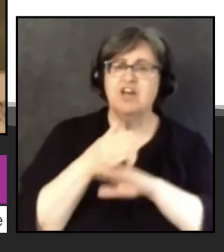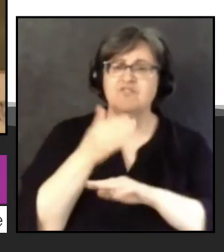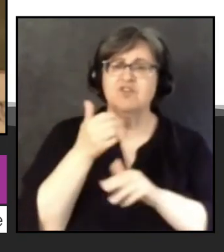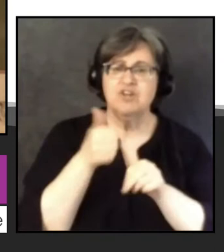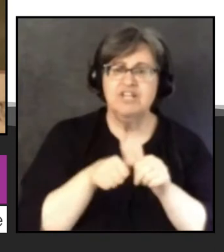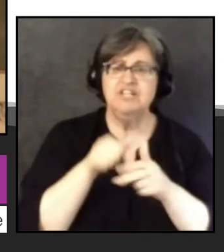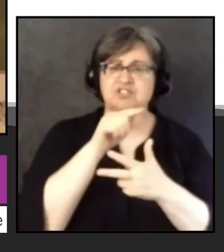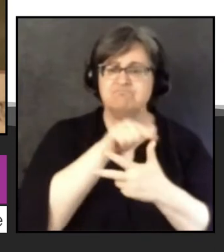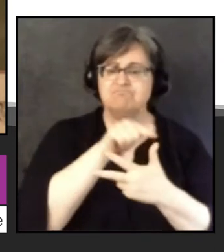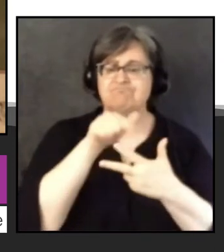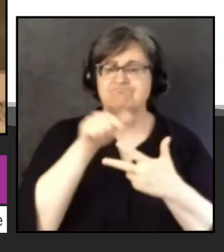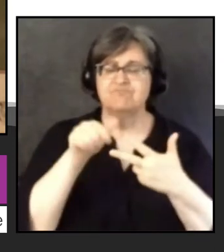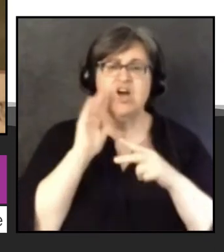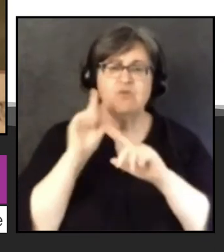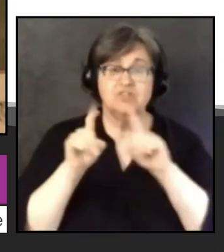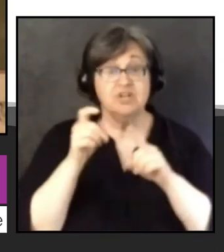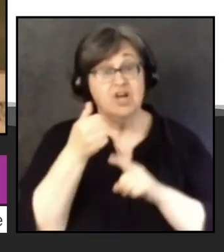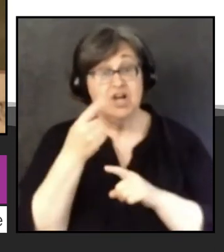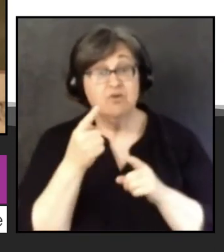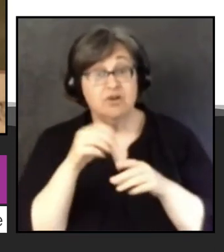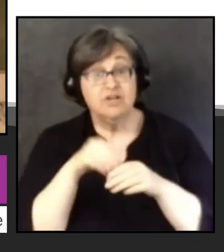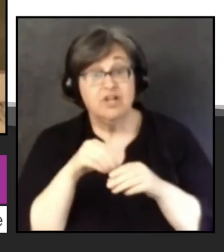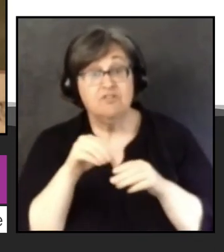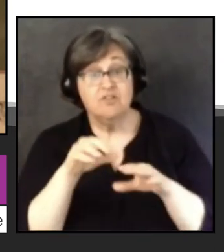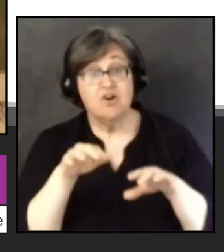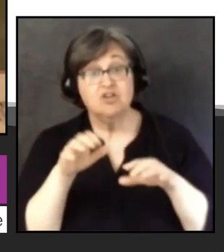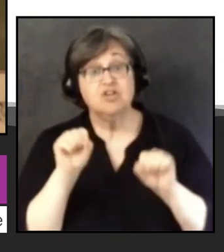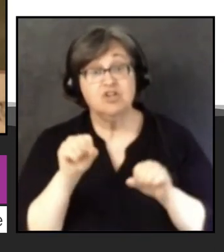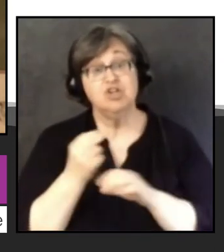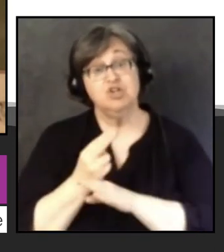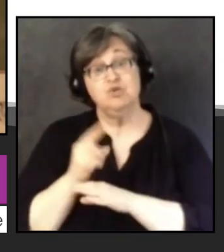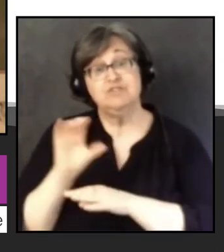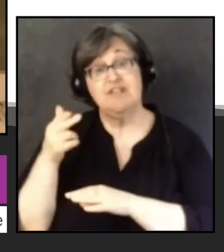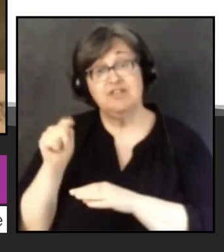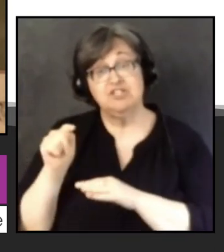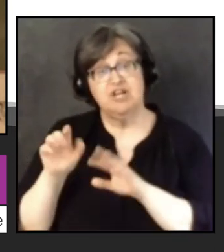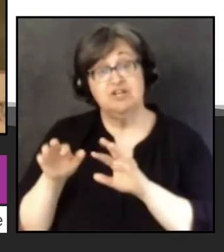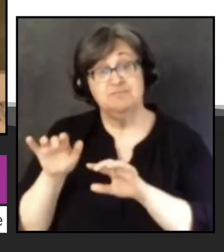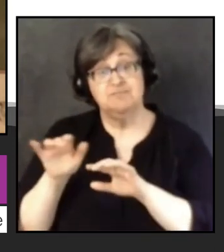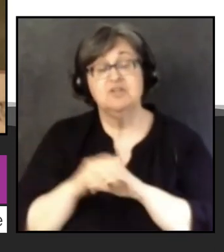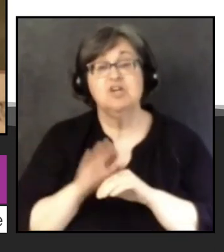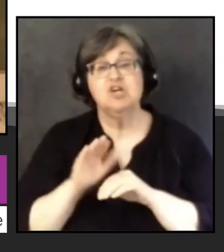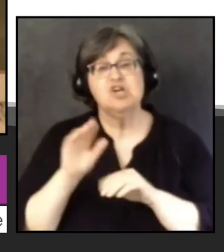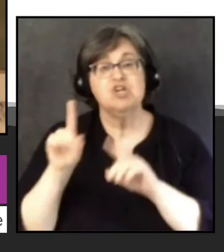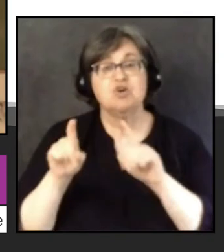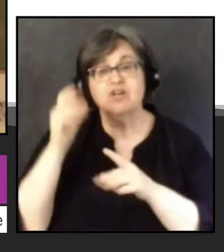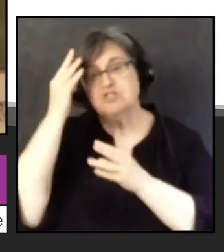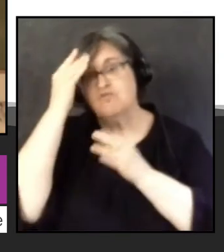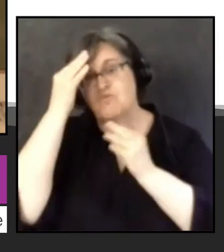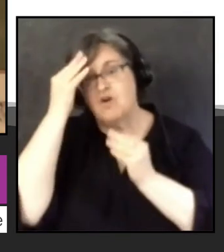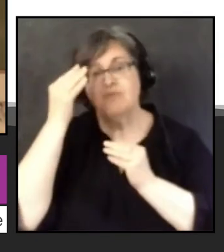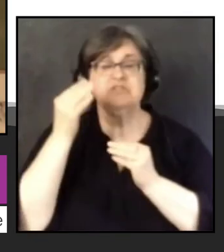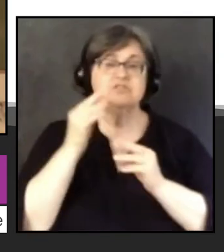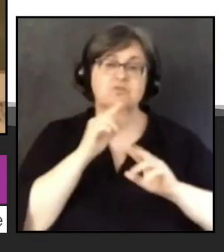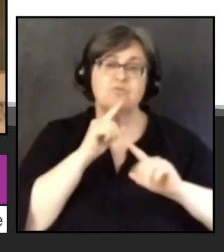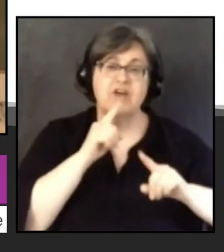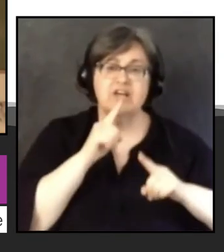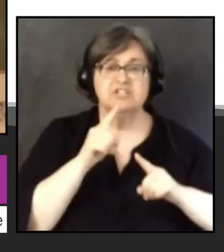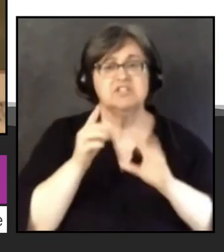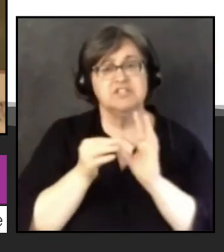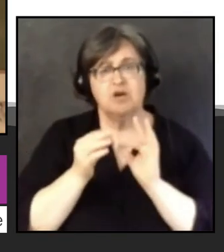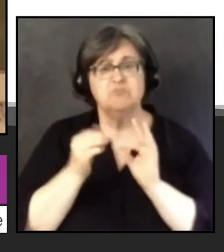presentation. And I encourage everyone who's in the audience with us today to activate the chat box. Your questions, reflections, reactions, and comments will be